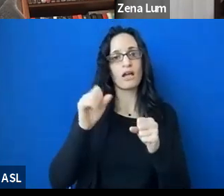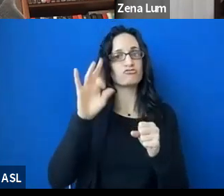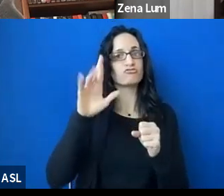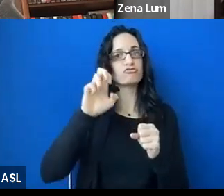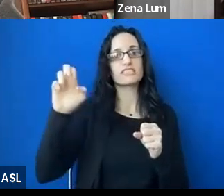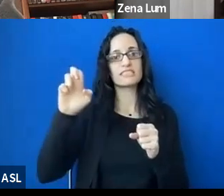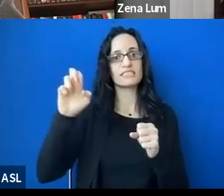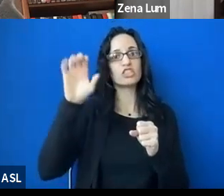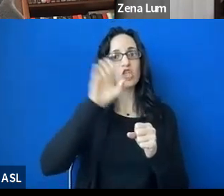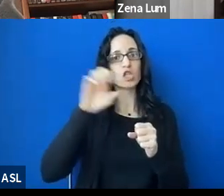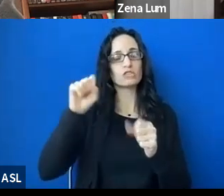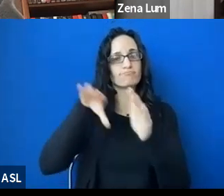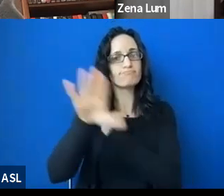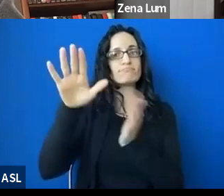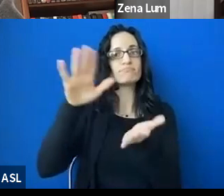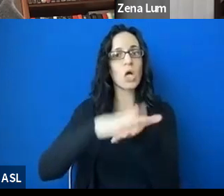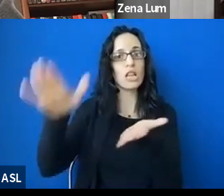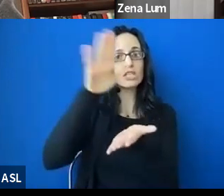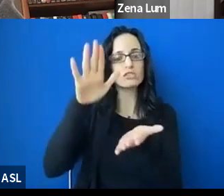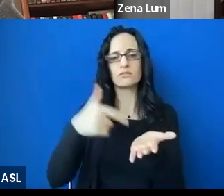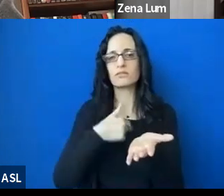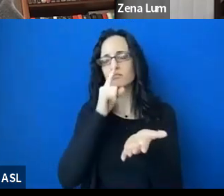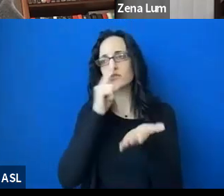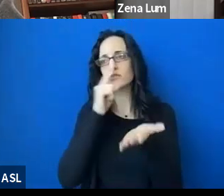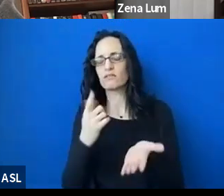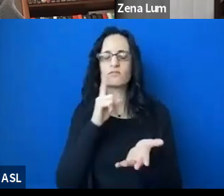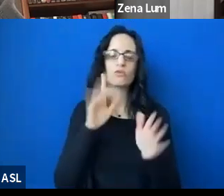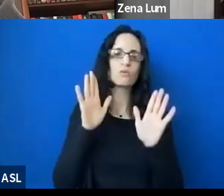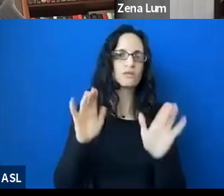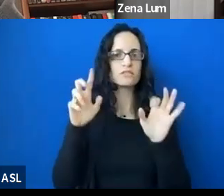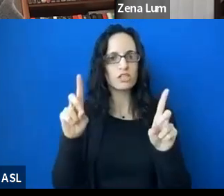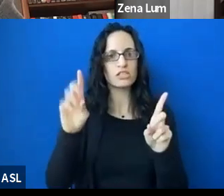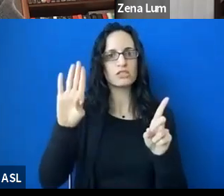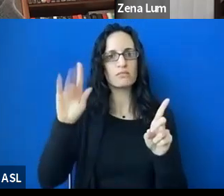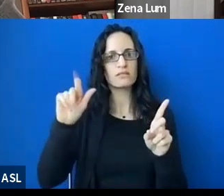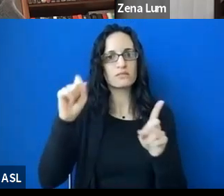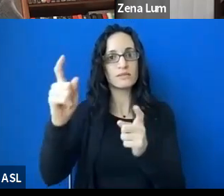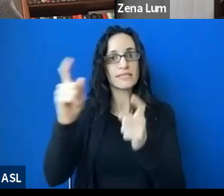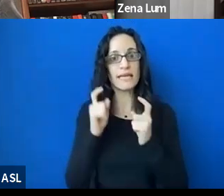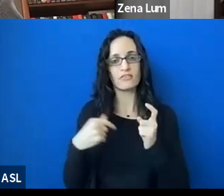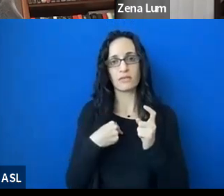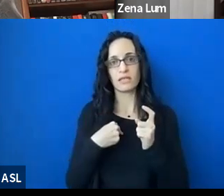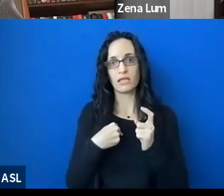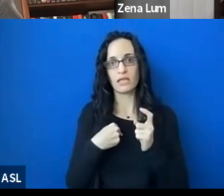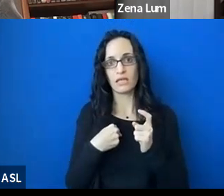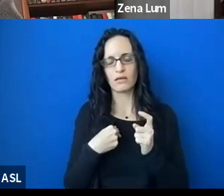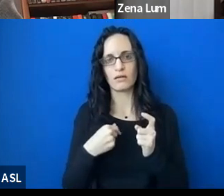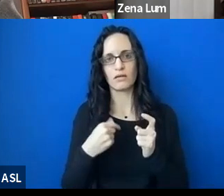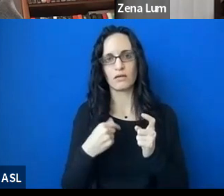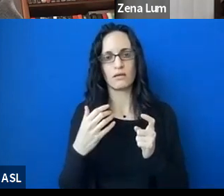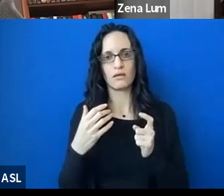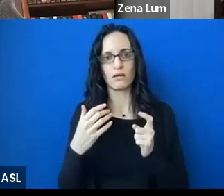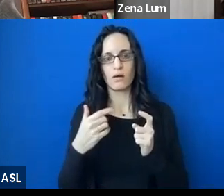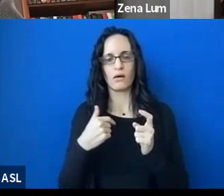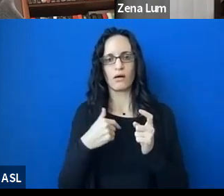even though I am extremely grateful for the wonderful education Boston Latin School gave me, and put me on such a dramatically better